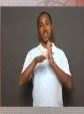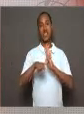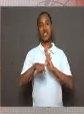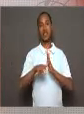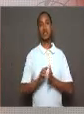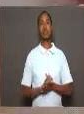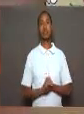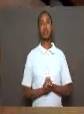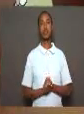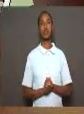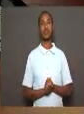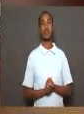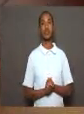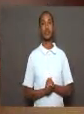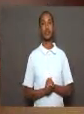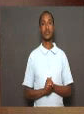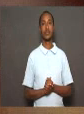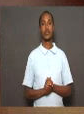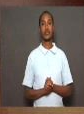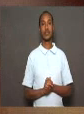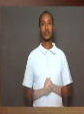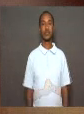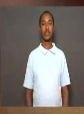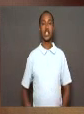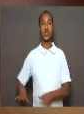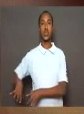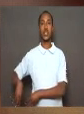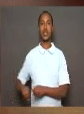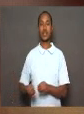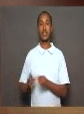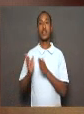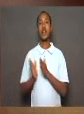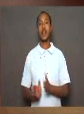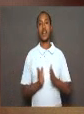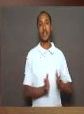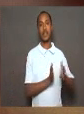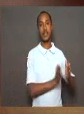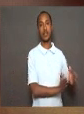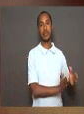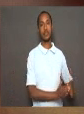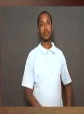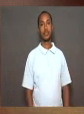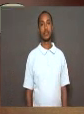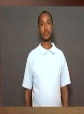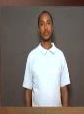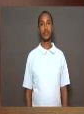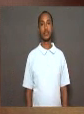minutes. Students, Let's get ready.